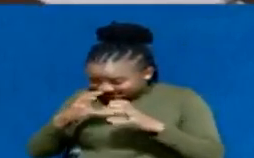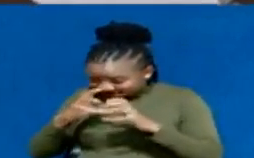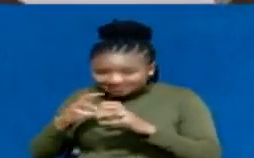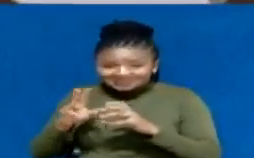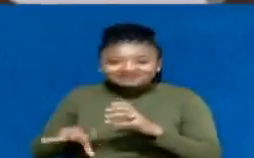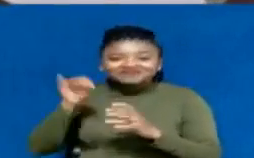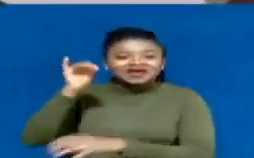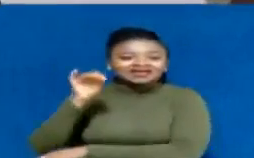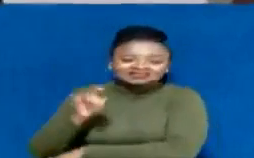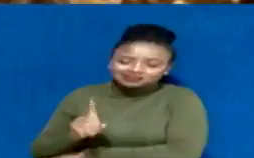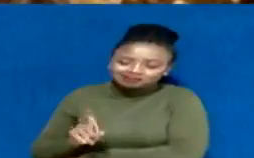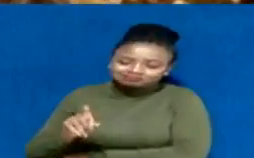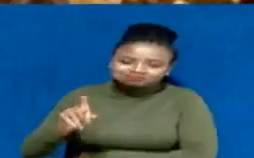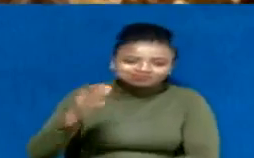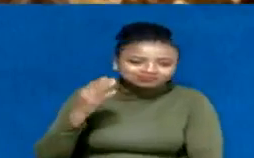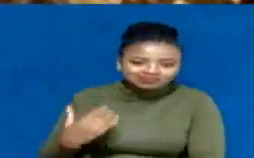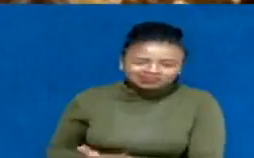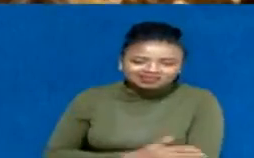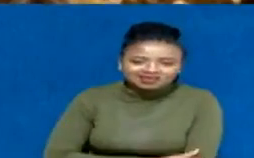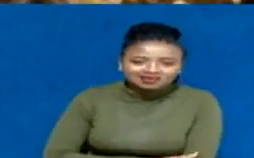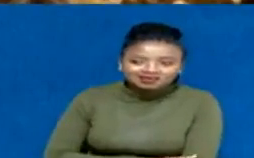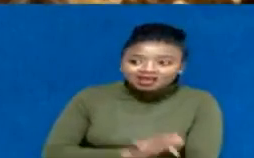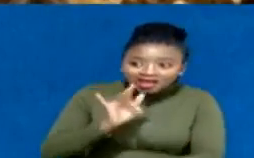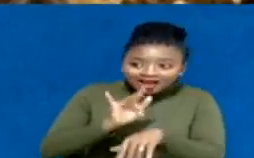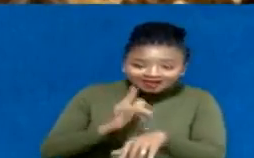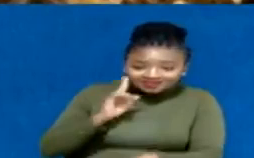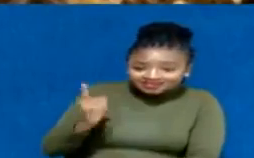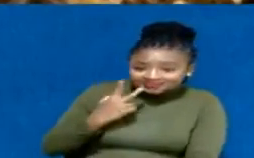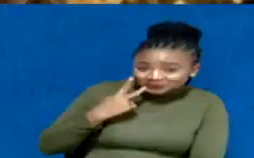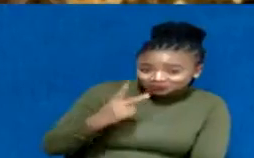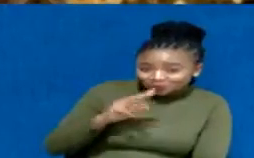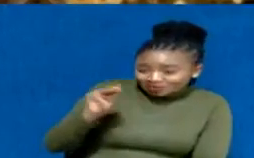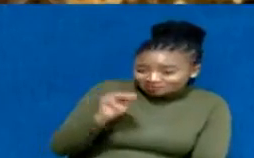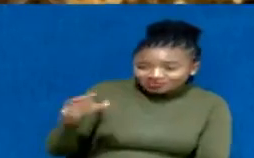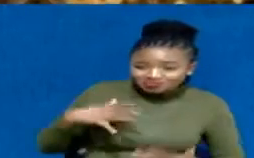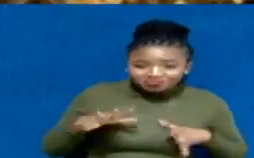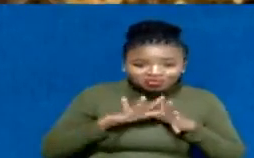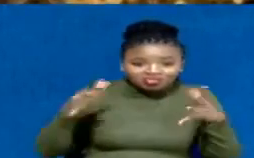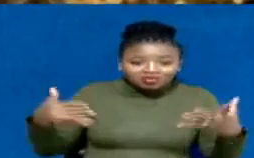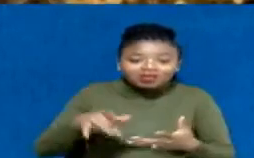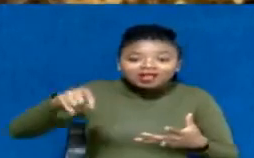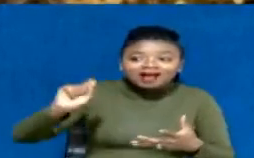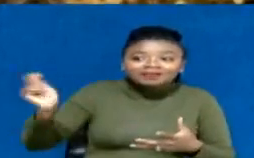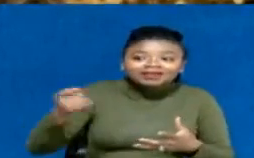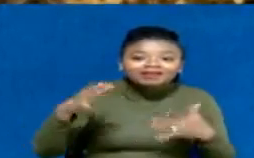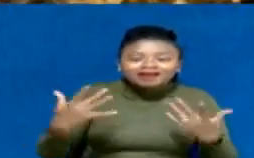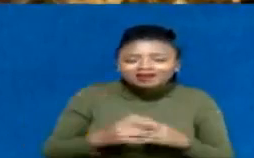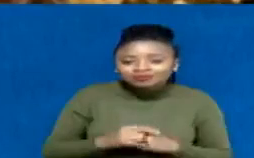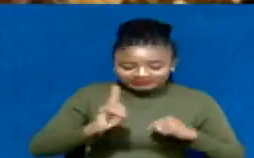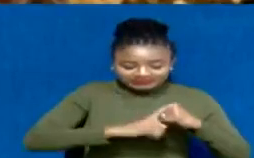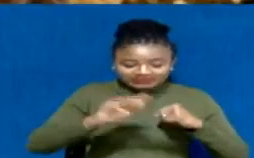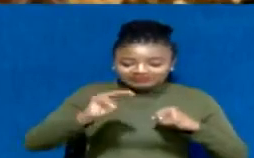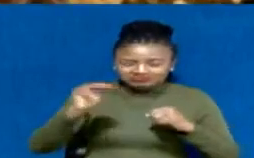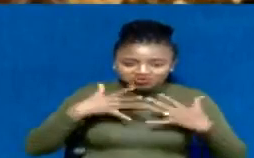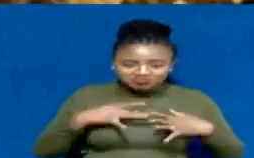presence of the parasite that causes bilharzia. It affects 200 million people across the world. In Kenya, 6 million people